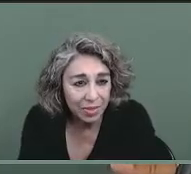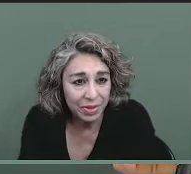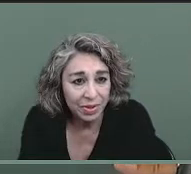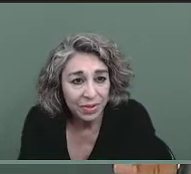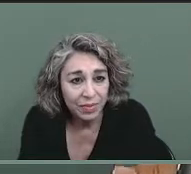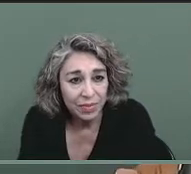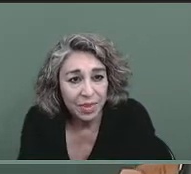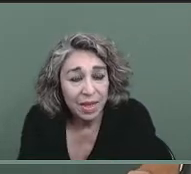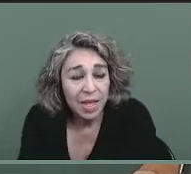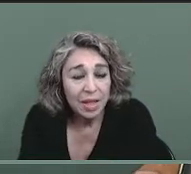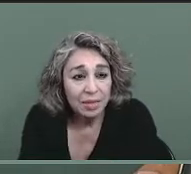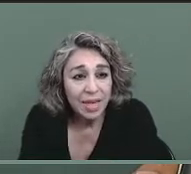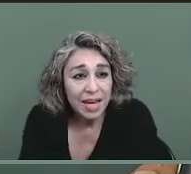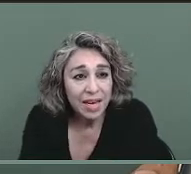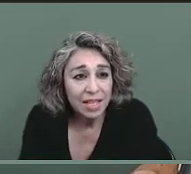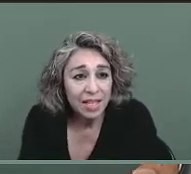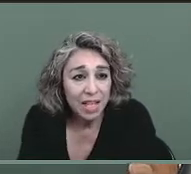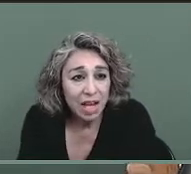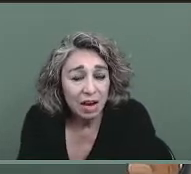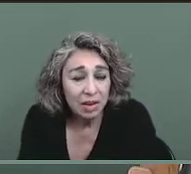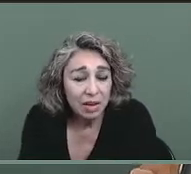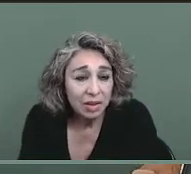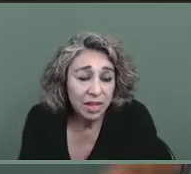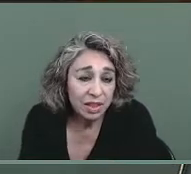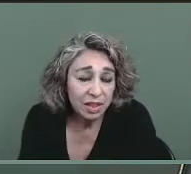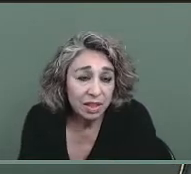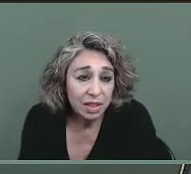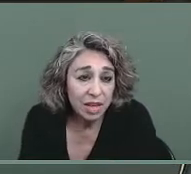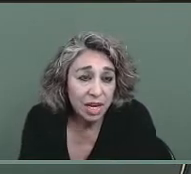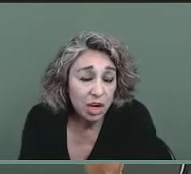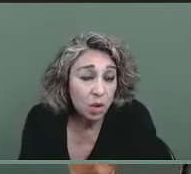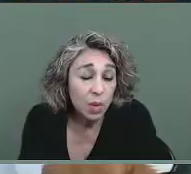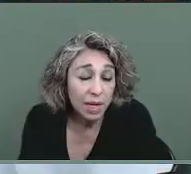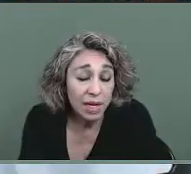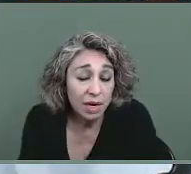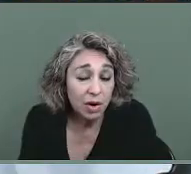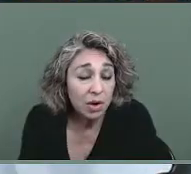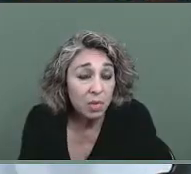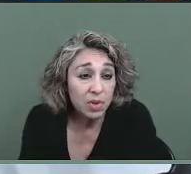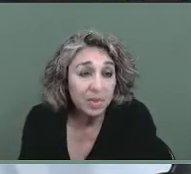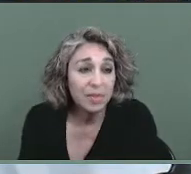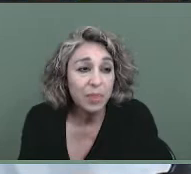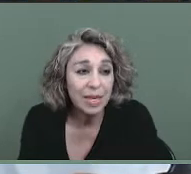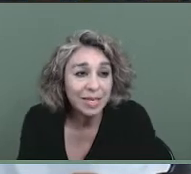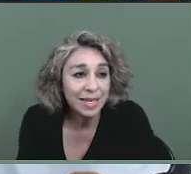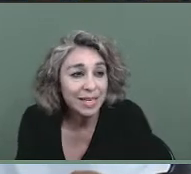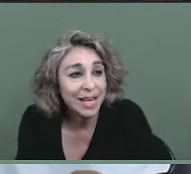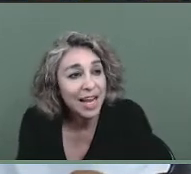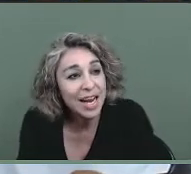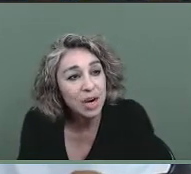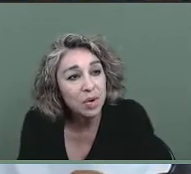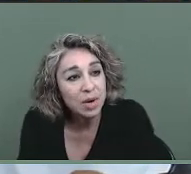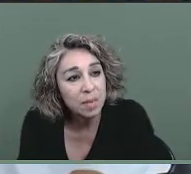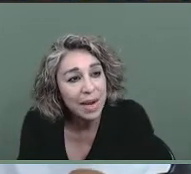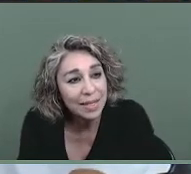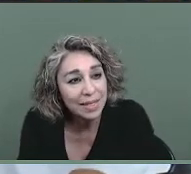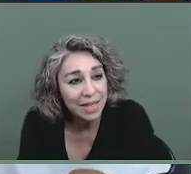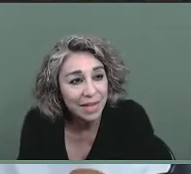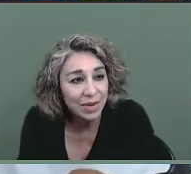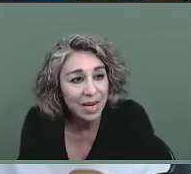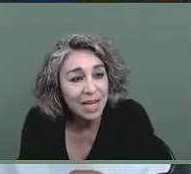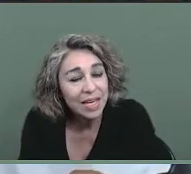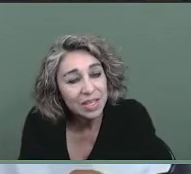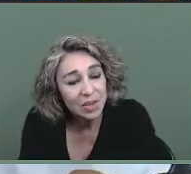month that is a la that that no one can earn more than the President and I lowered my